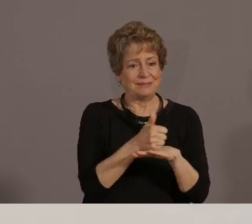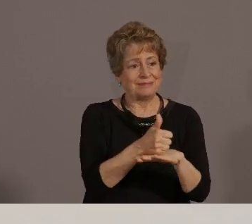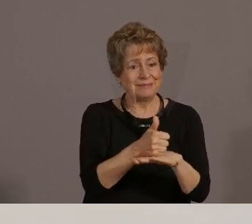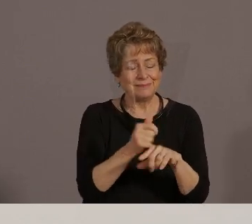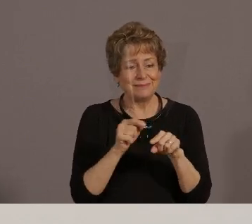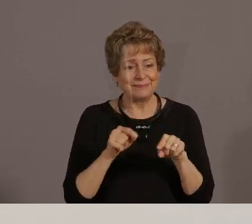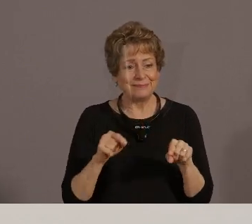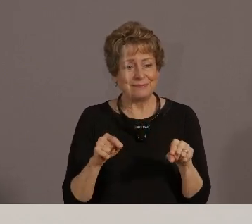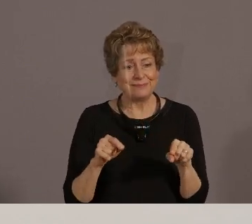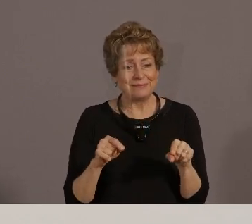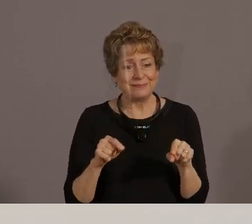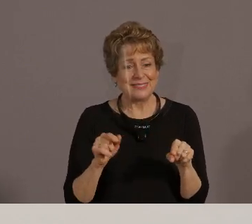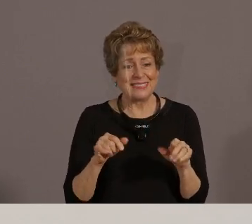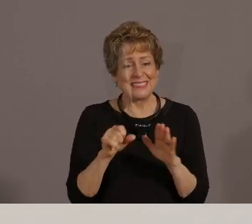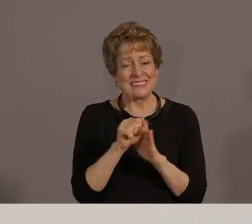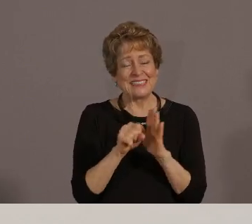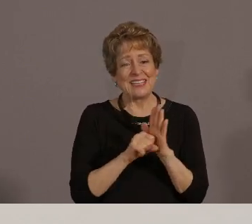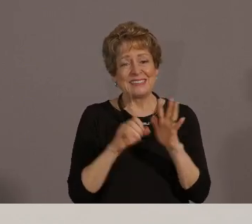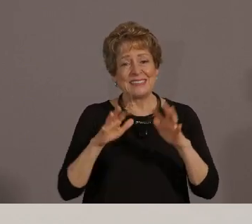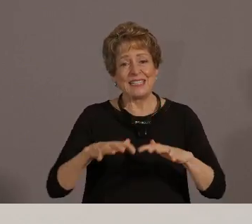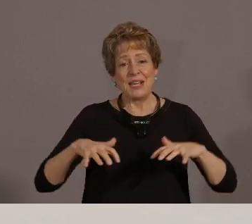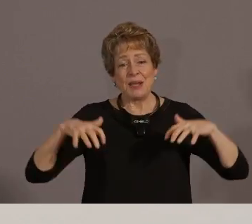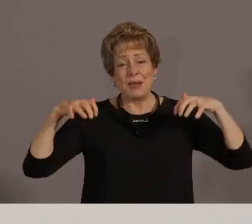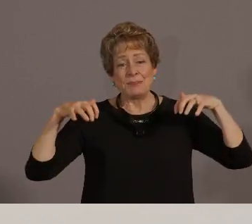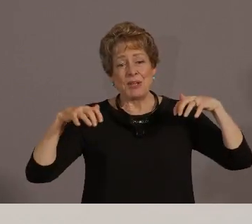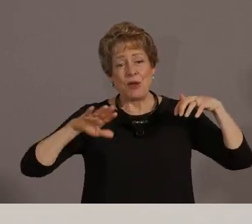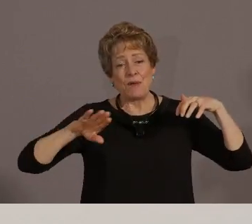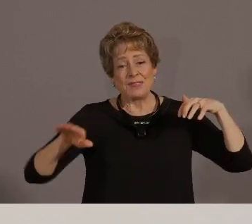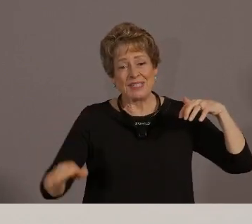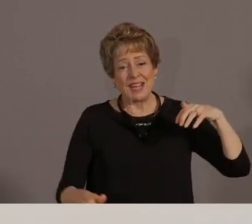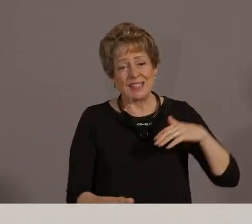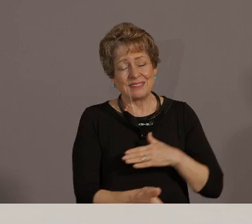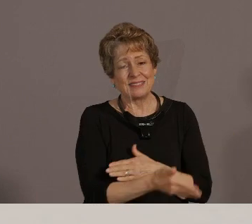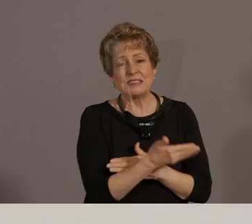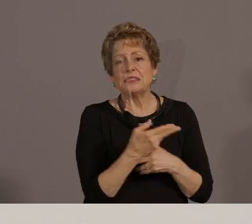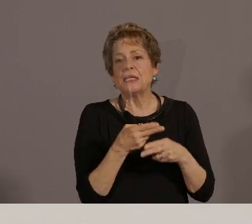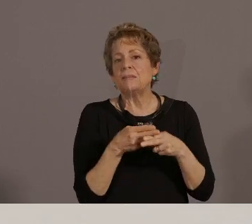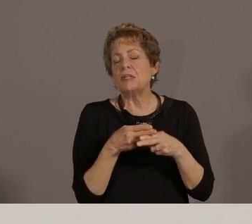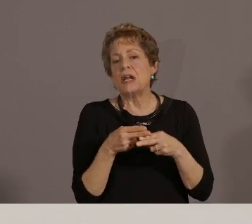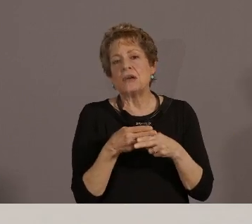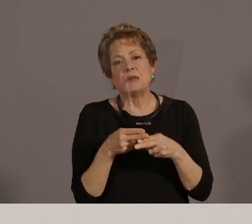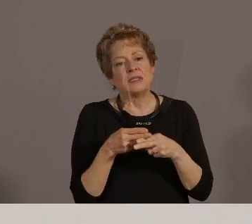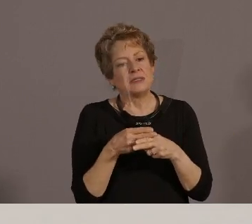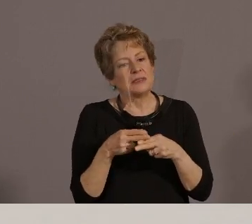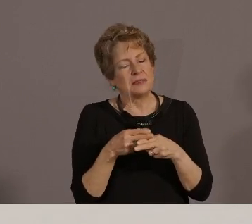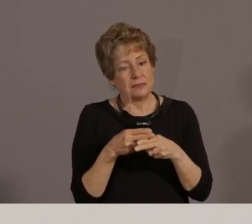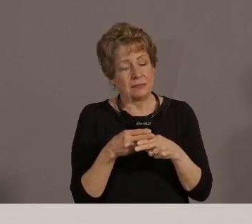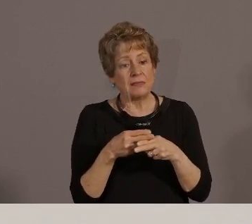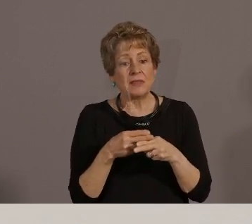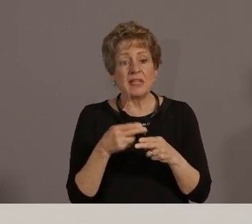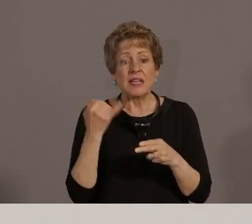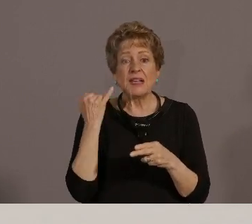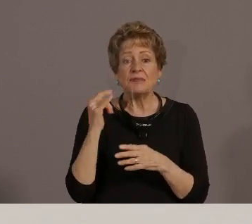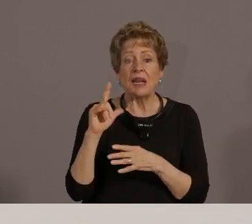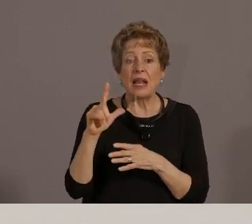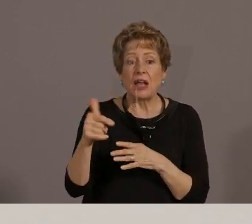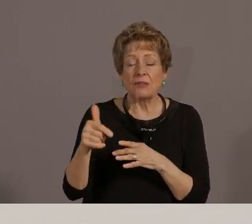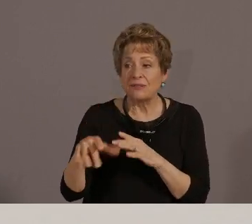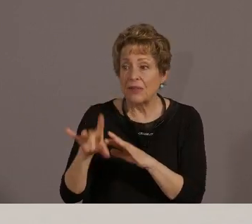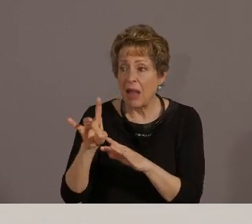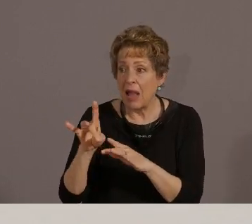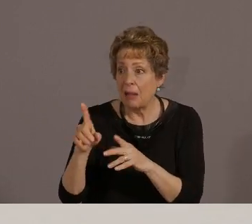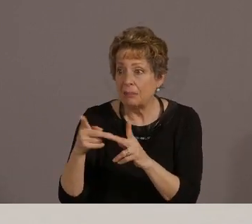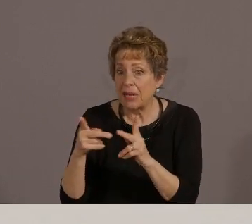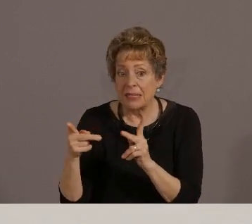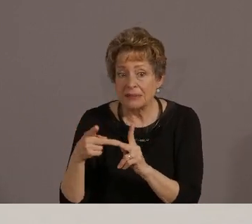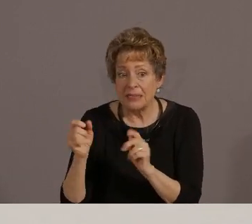we do find a site that operates indoors that we can operate, we really want to try and hit that 1 million mark